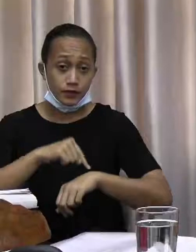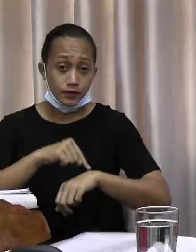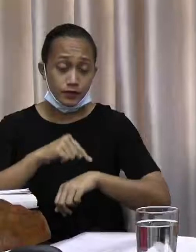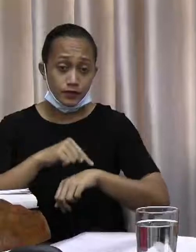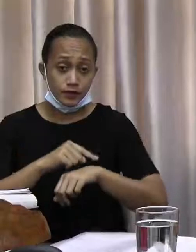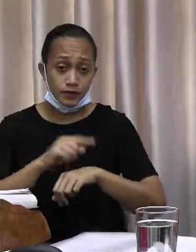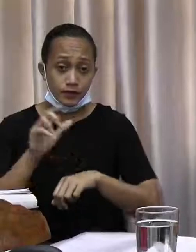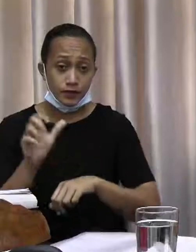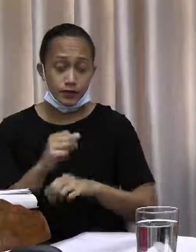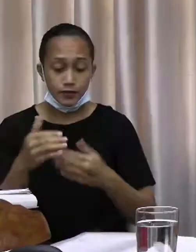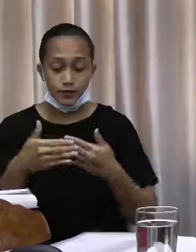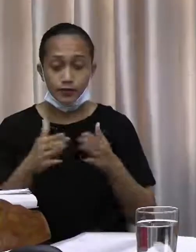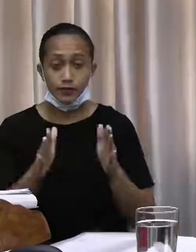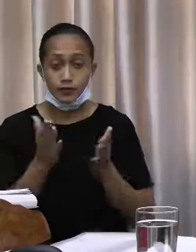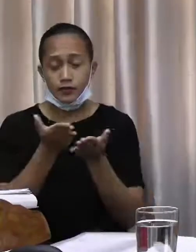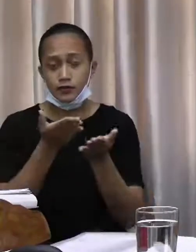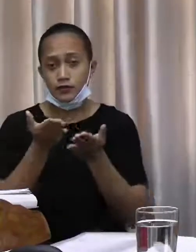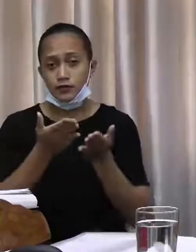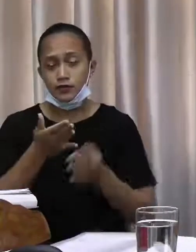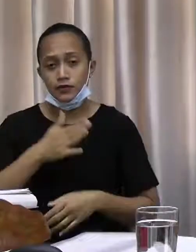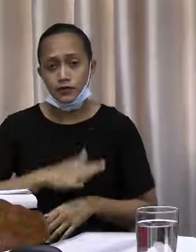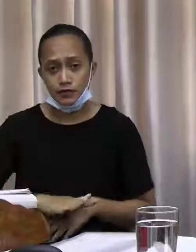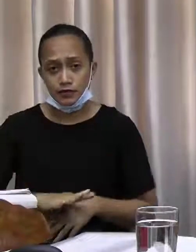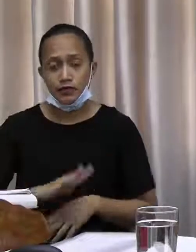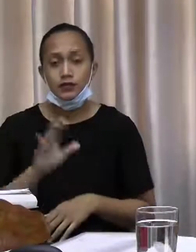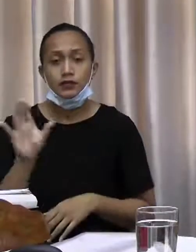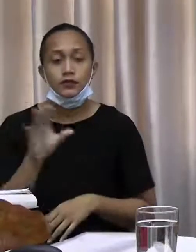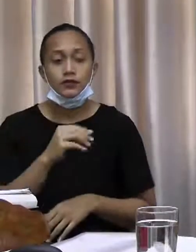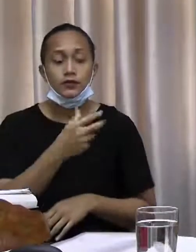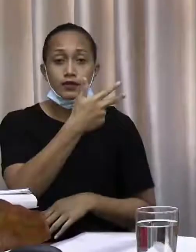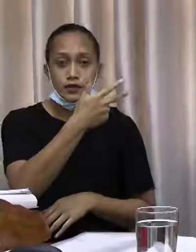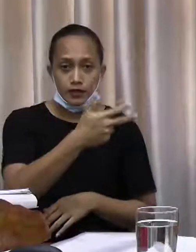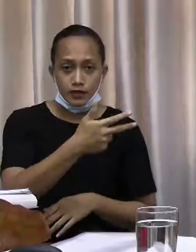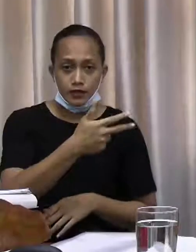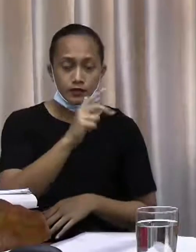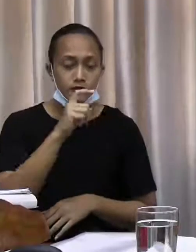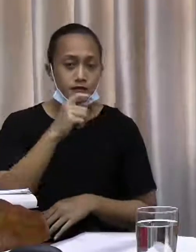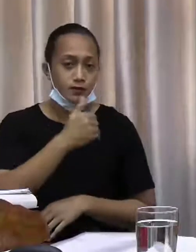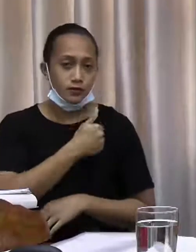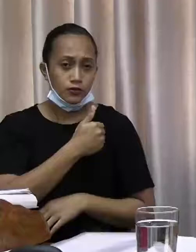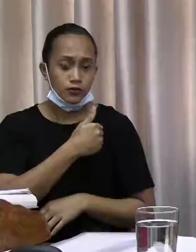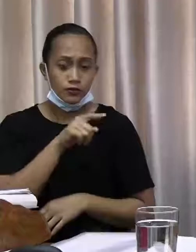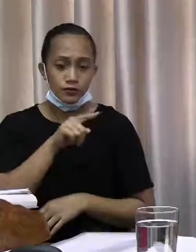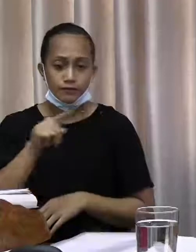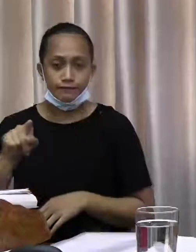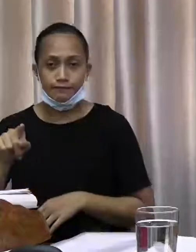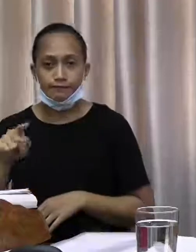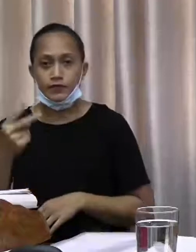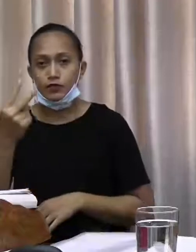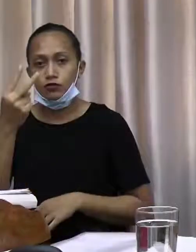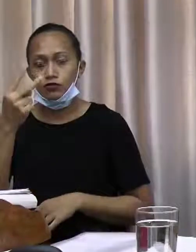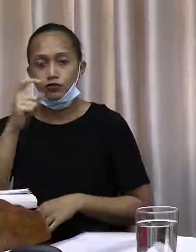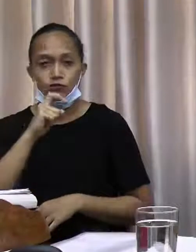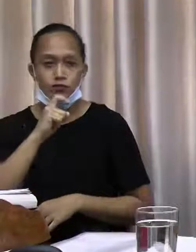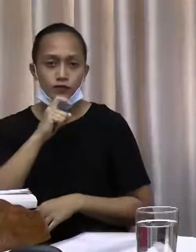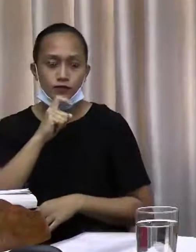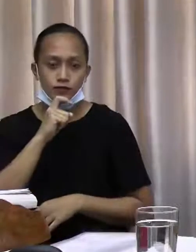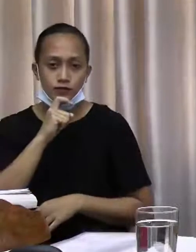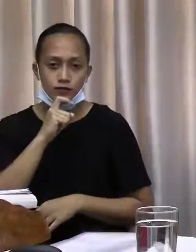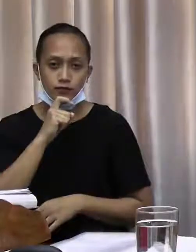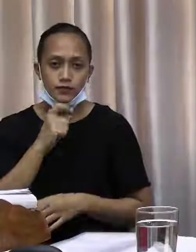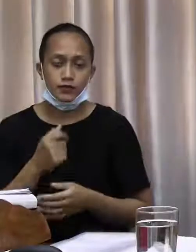te talai au au nanga mo mia, e mai le valu ile tae au, e o atu ile lua ile au